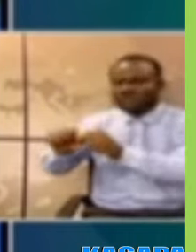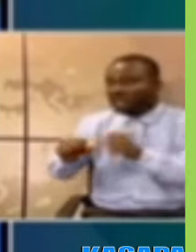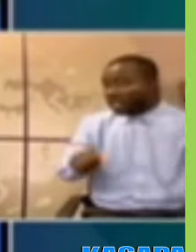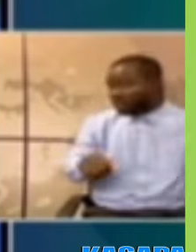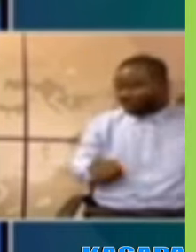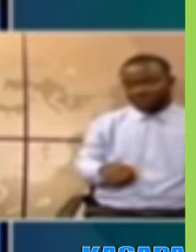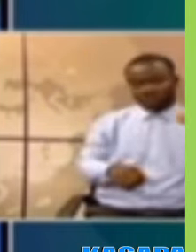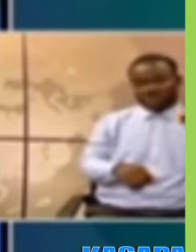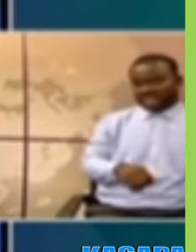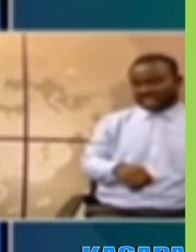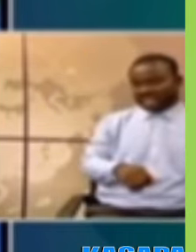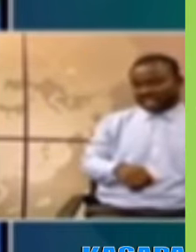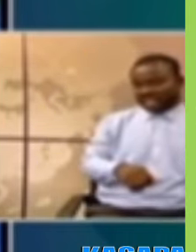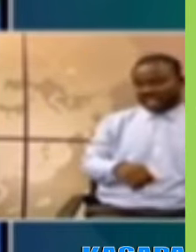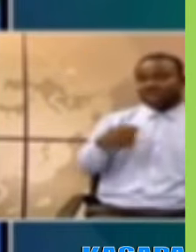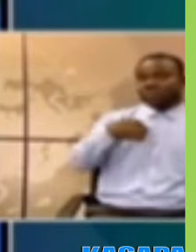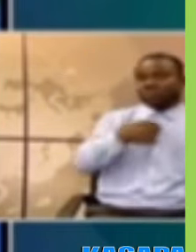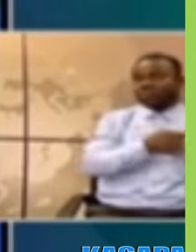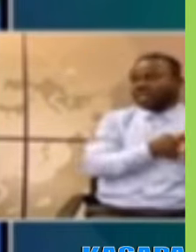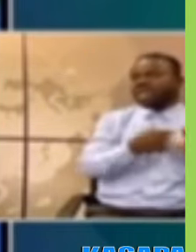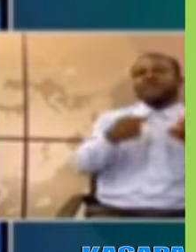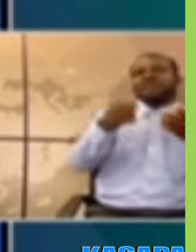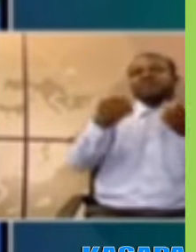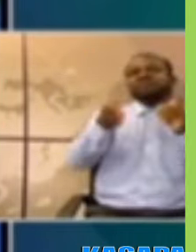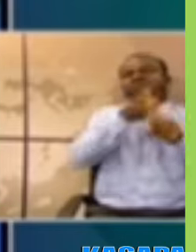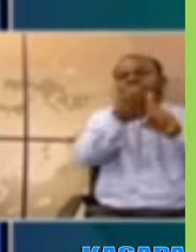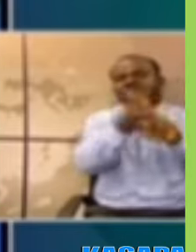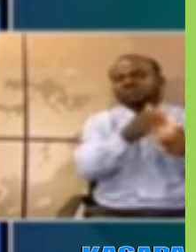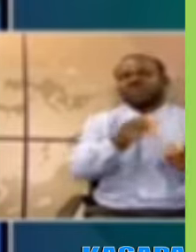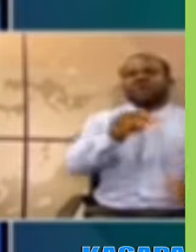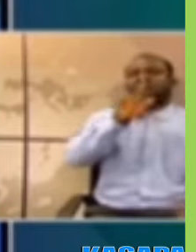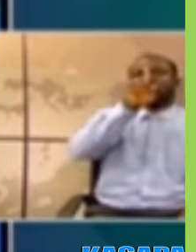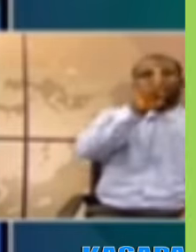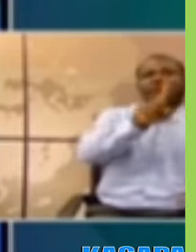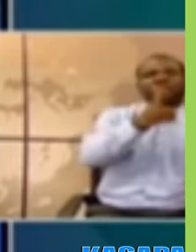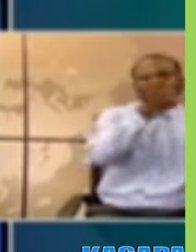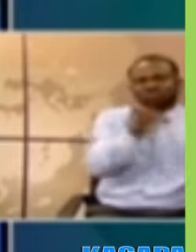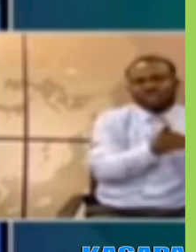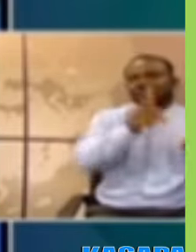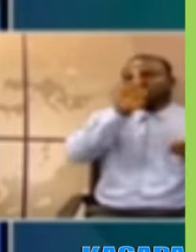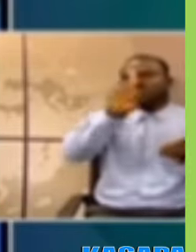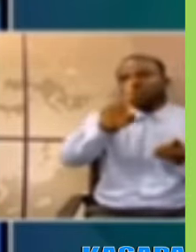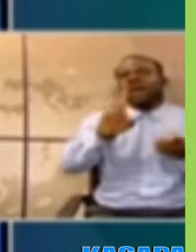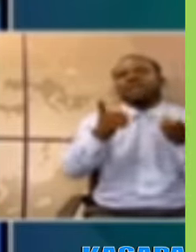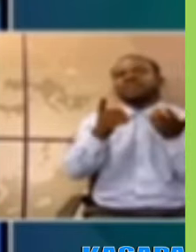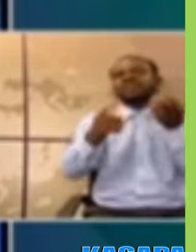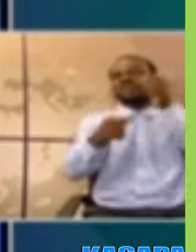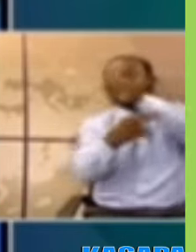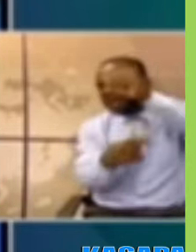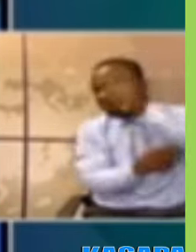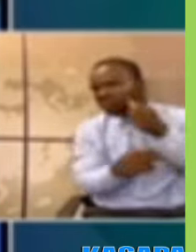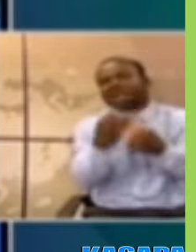2016 now, the mass slogan, 1D1F, one village, one dam, free SHS. Yes, it's a free SHS, and